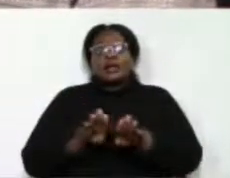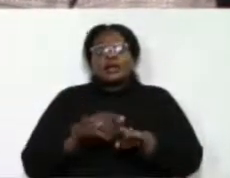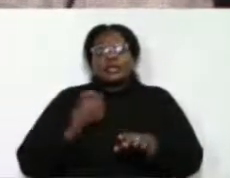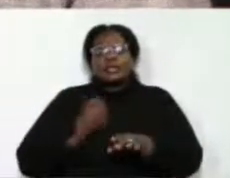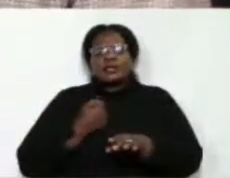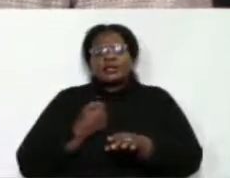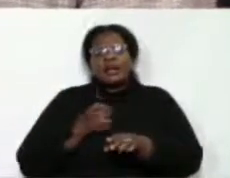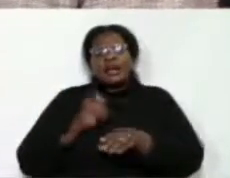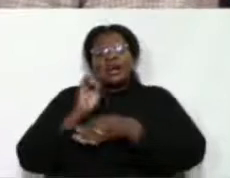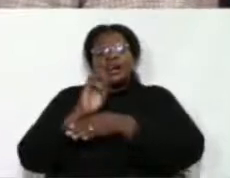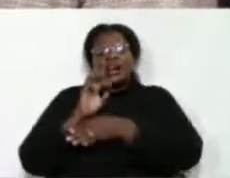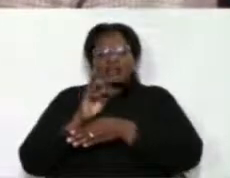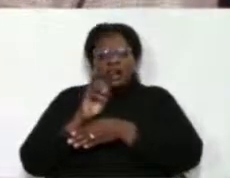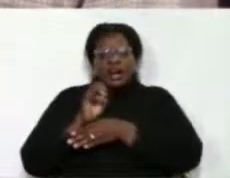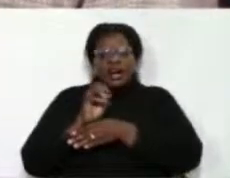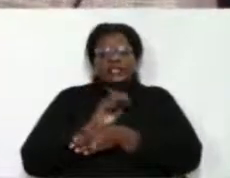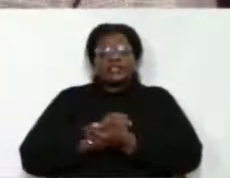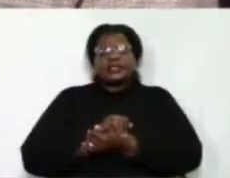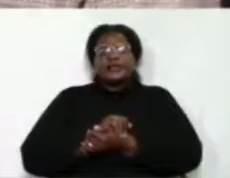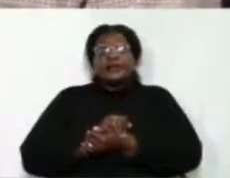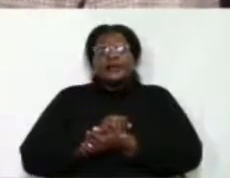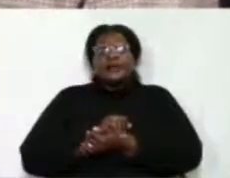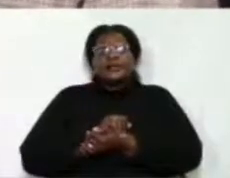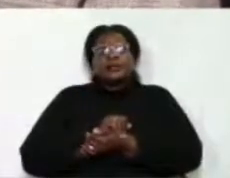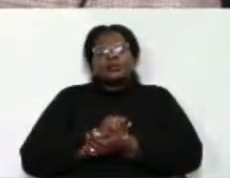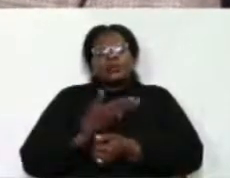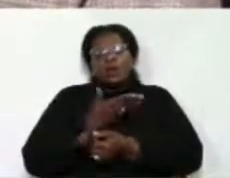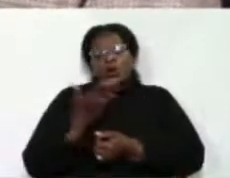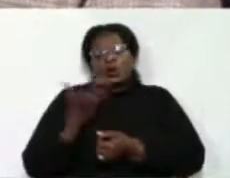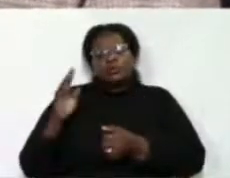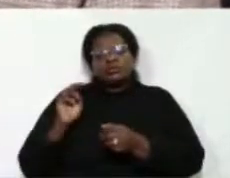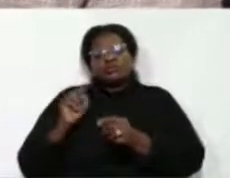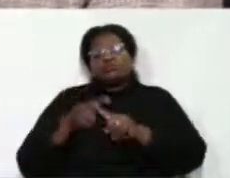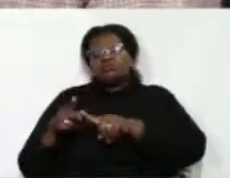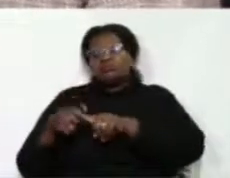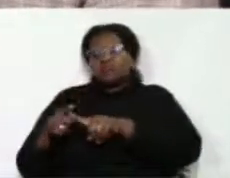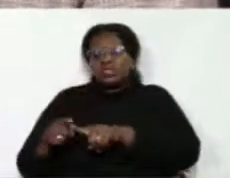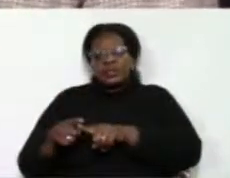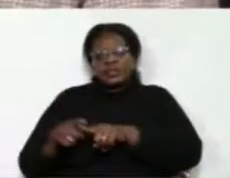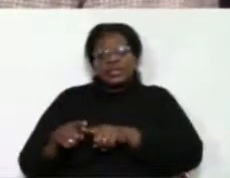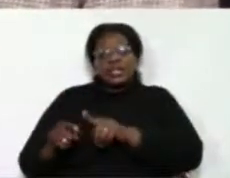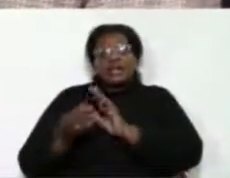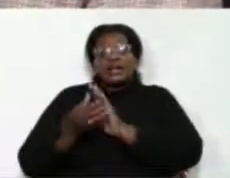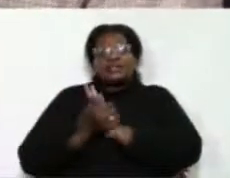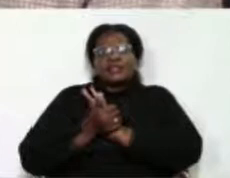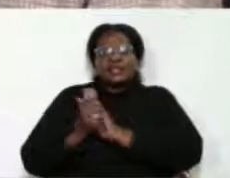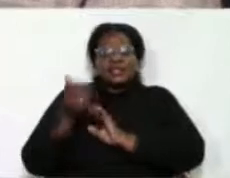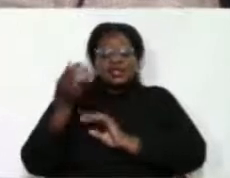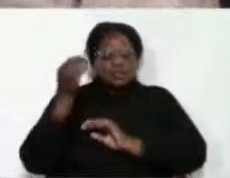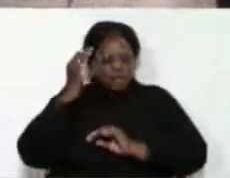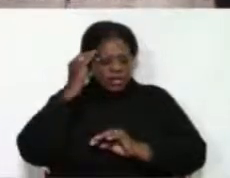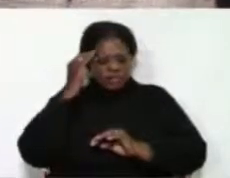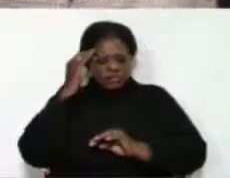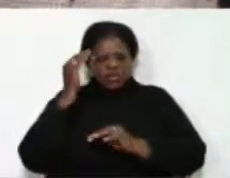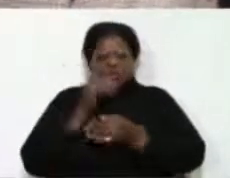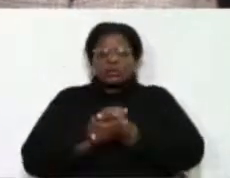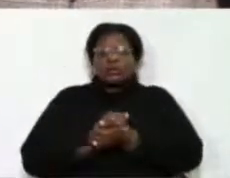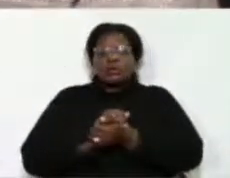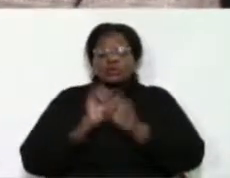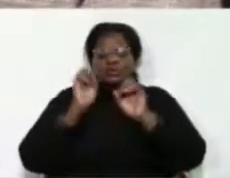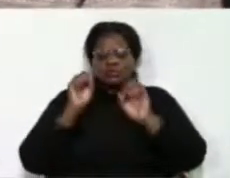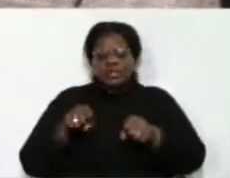give advice. We've general experience, although you could be a specialist as well. And we should be discreet.